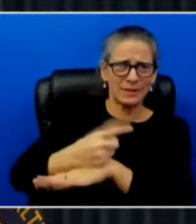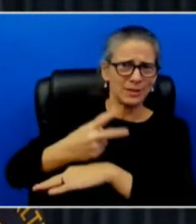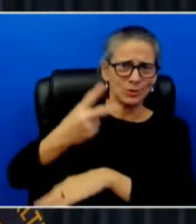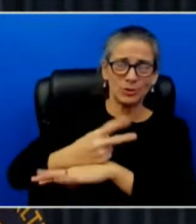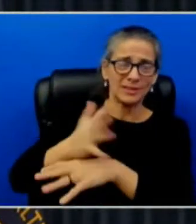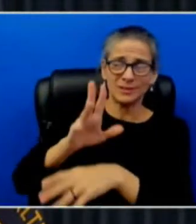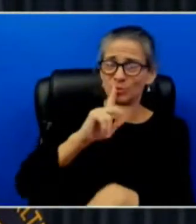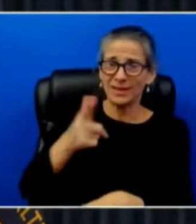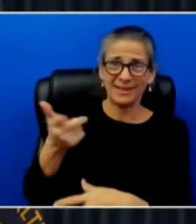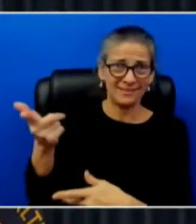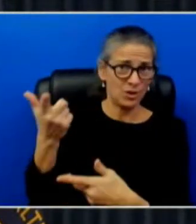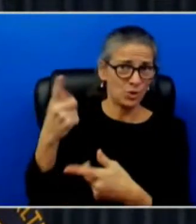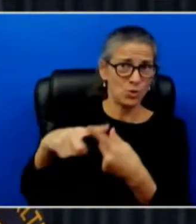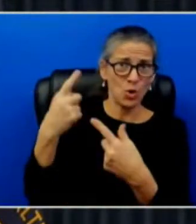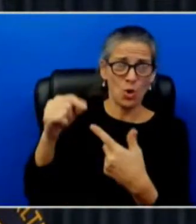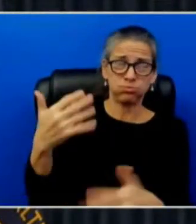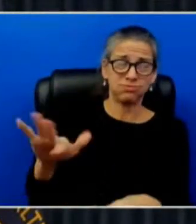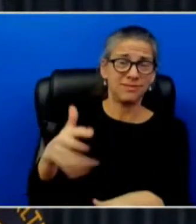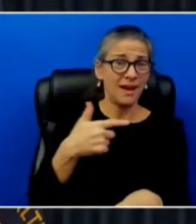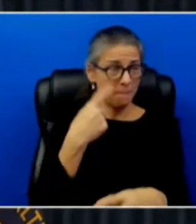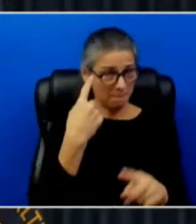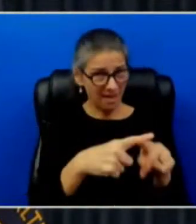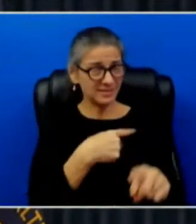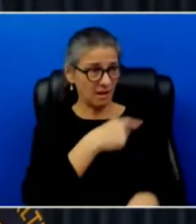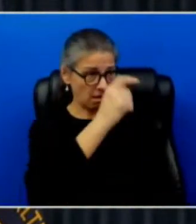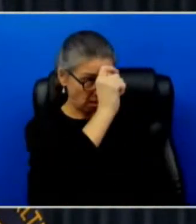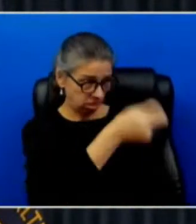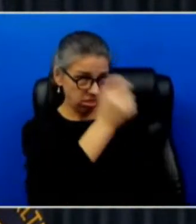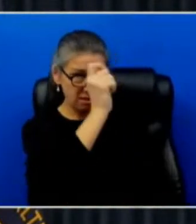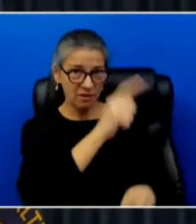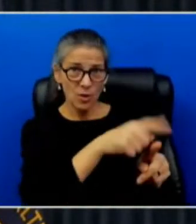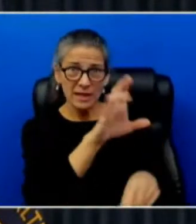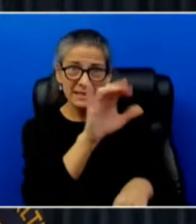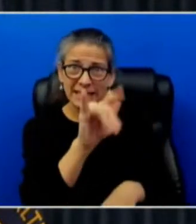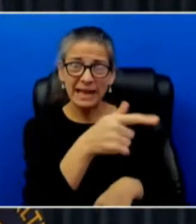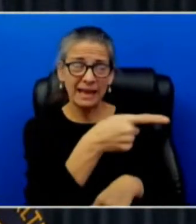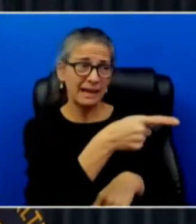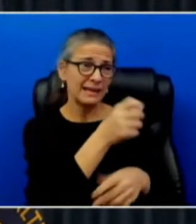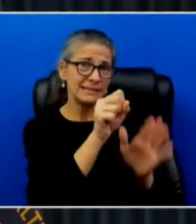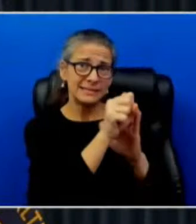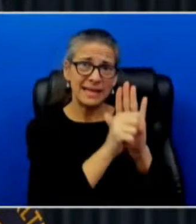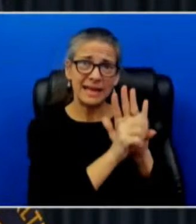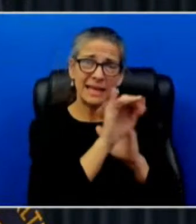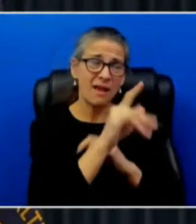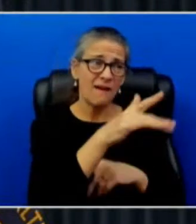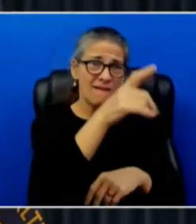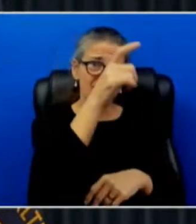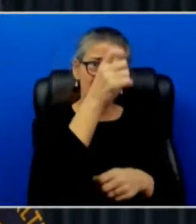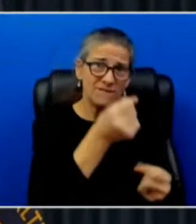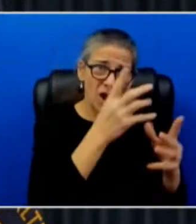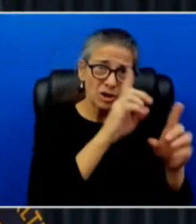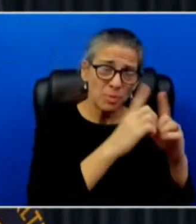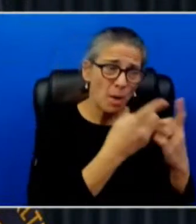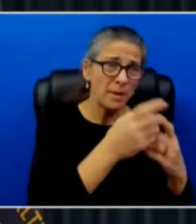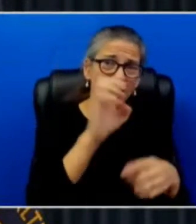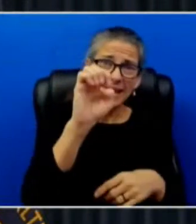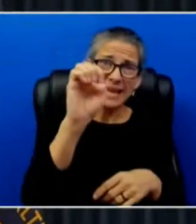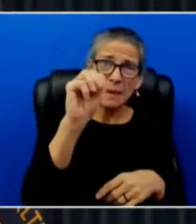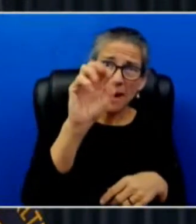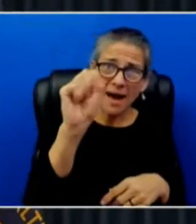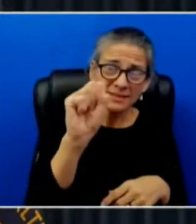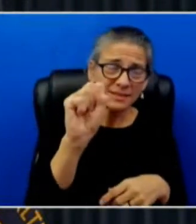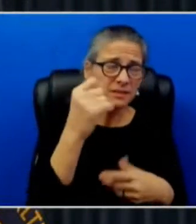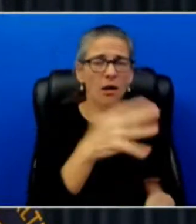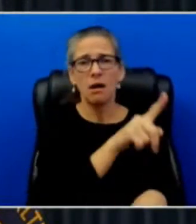transportation workers, whether it be state, county, city workers, fire departments that have had to brave the cold, EMS workers. Hats off to you guys. You